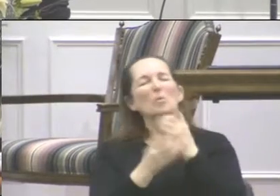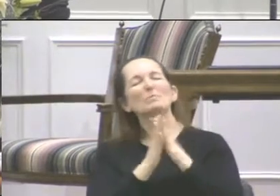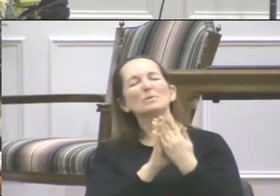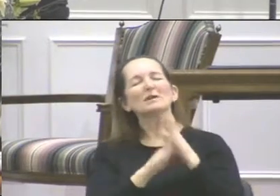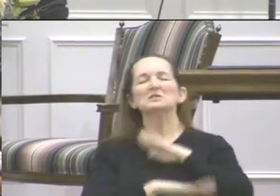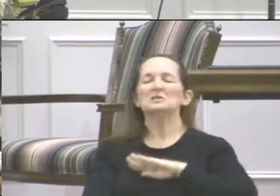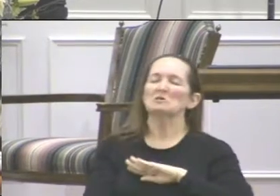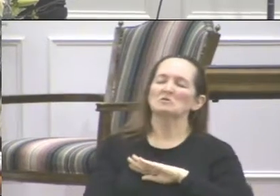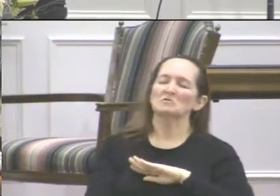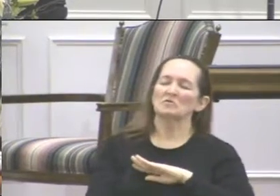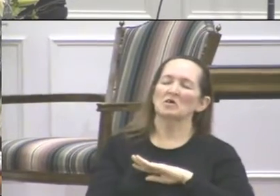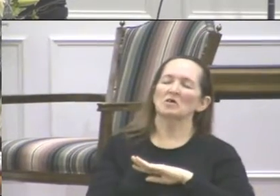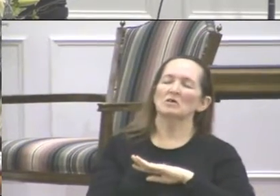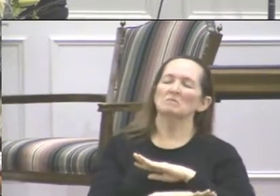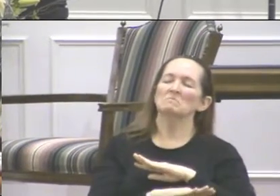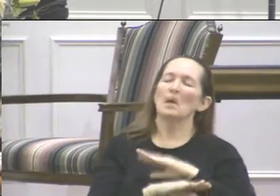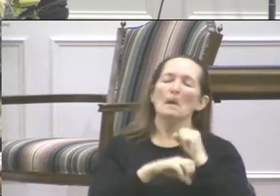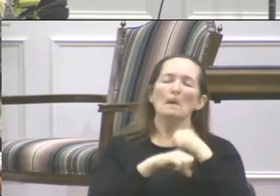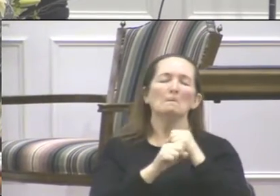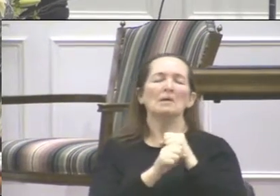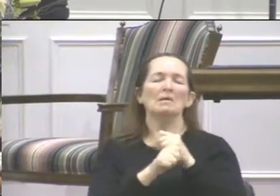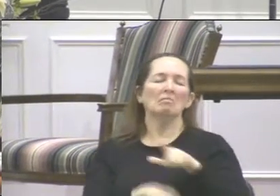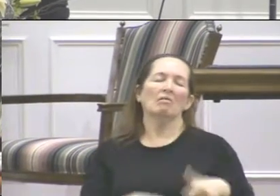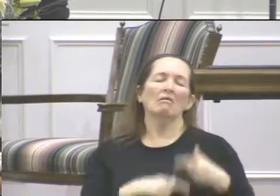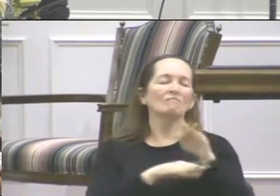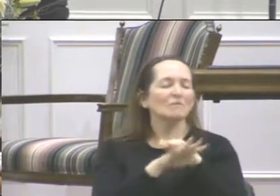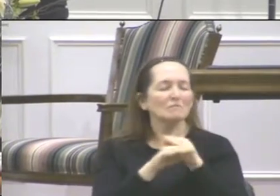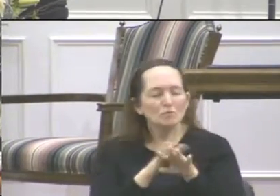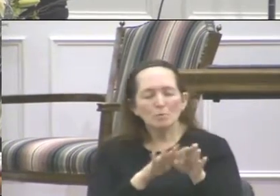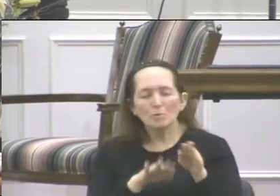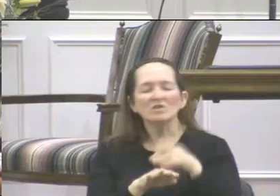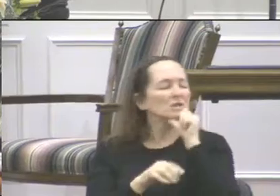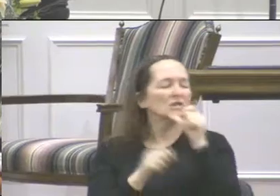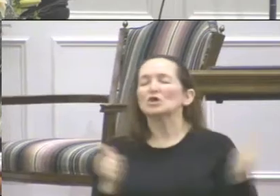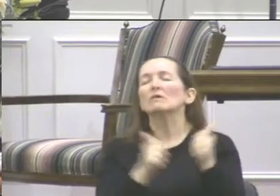comfortable, and we're not challenged in our faith anymore.